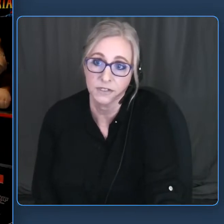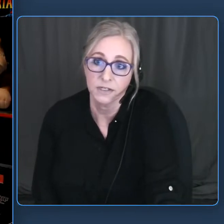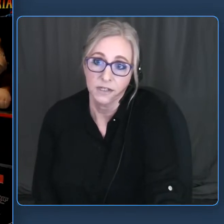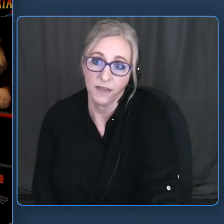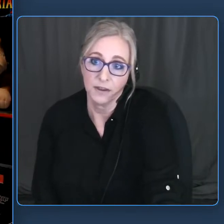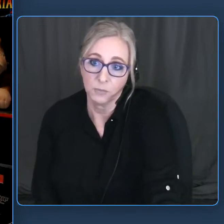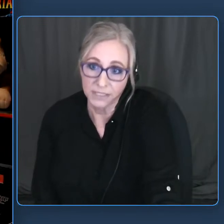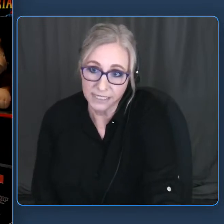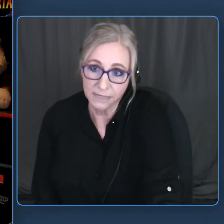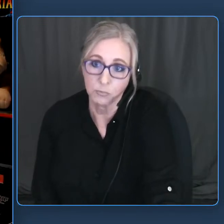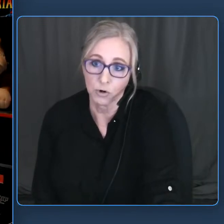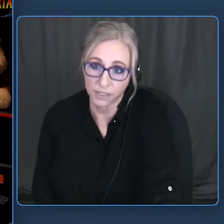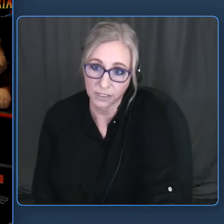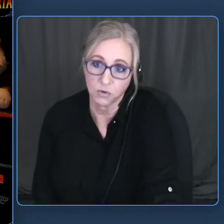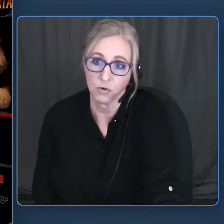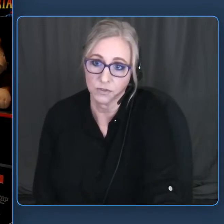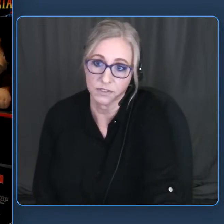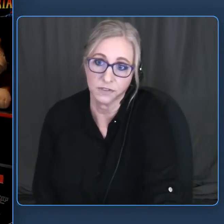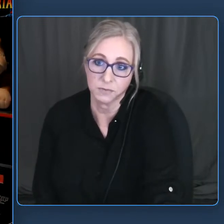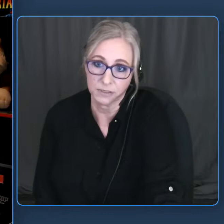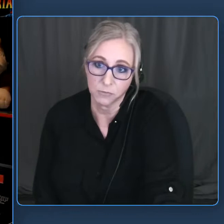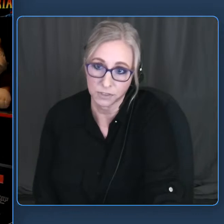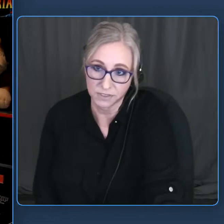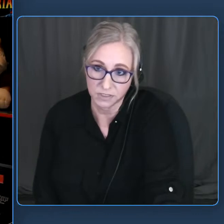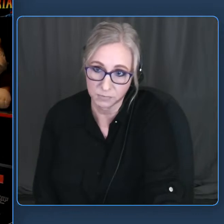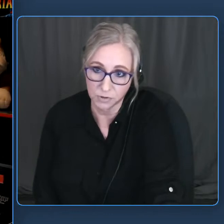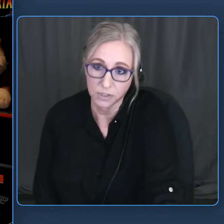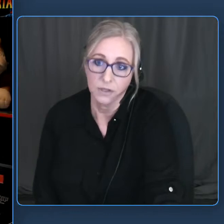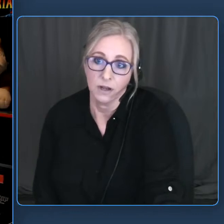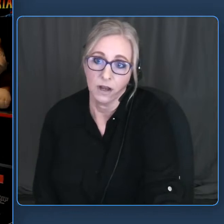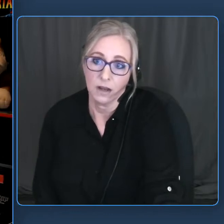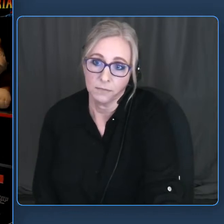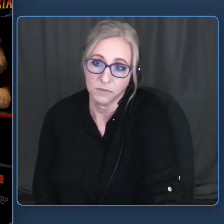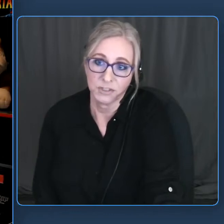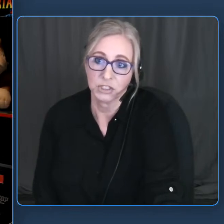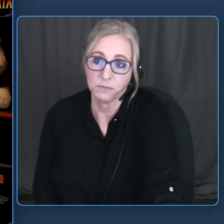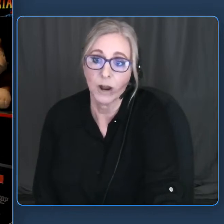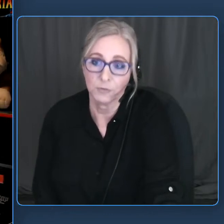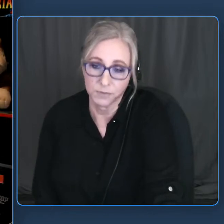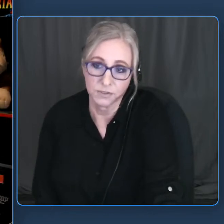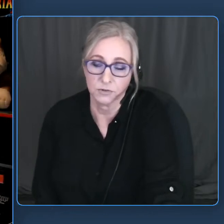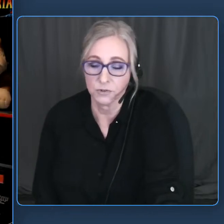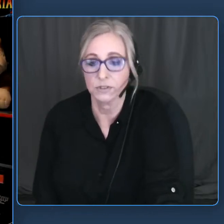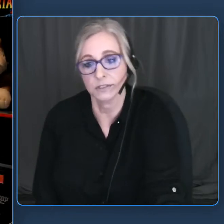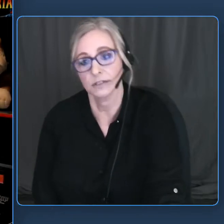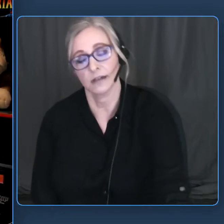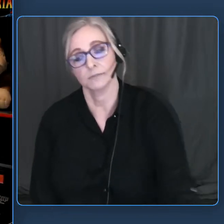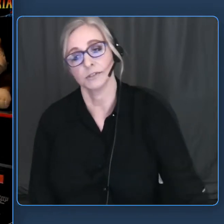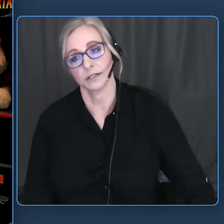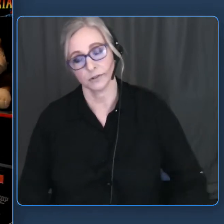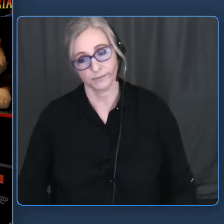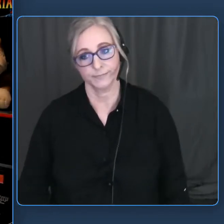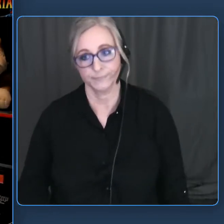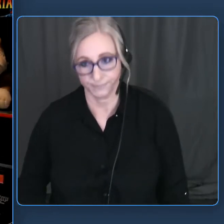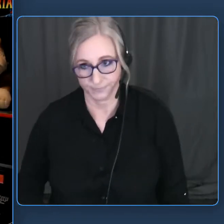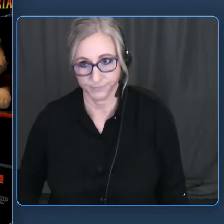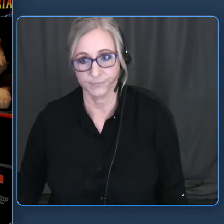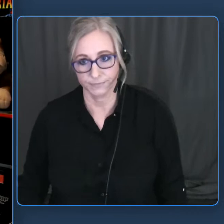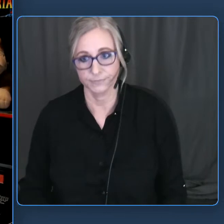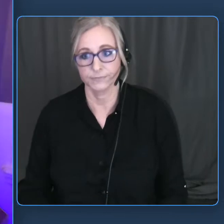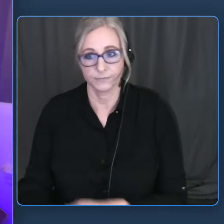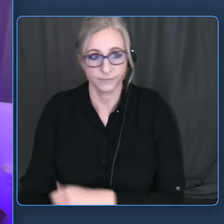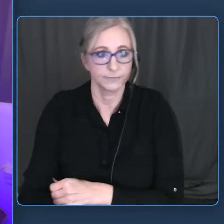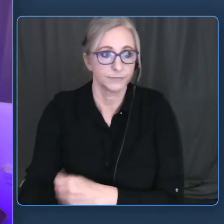with this and that we keep working towards things being more accessible, especially private business owners and things like that in particular.